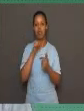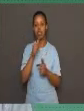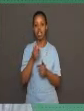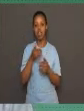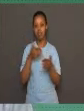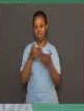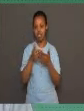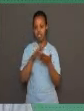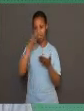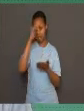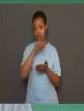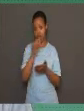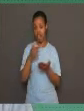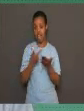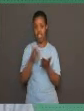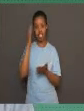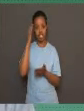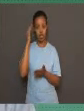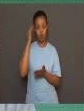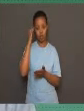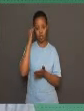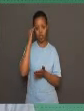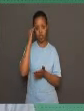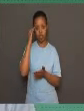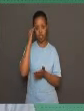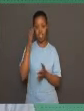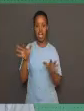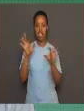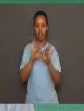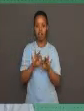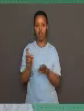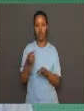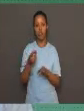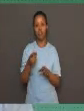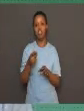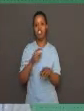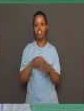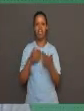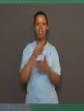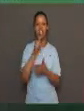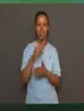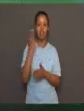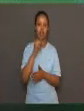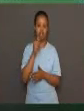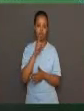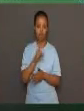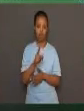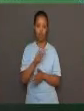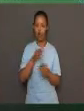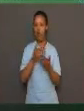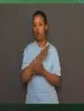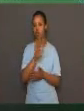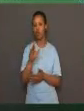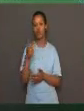reinforcement, but does not use that knowledge until it is needed at a later time. I